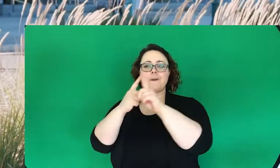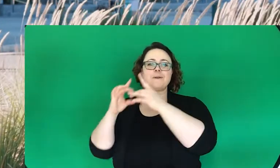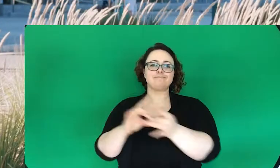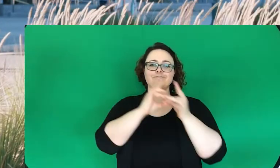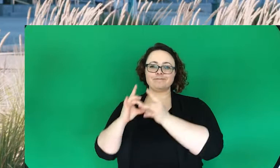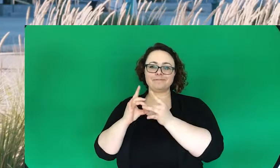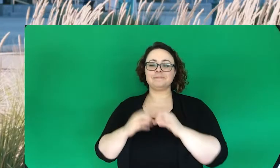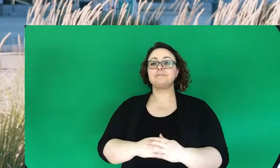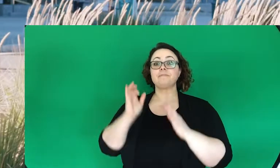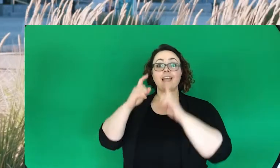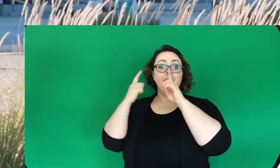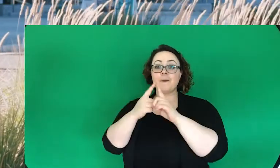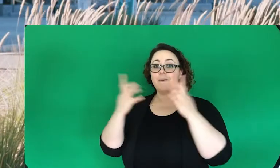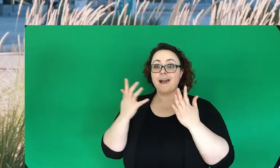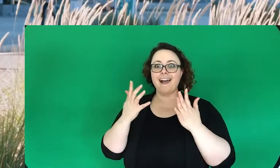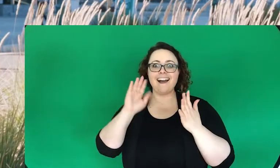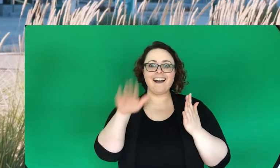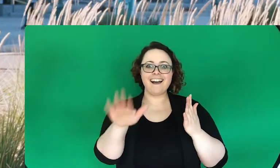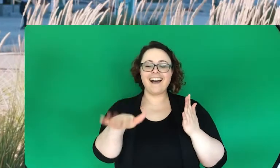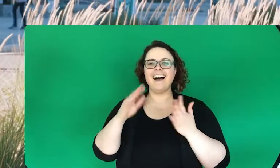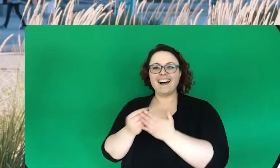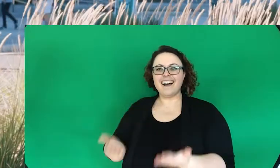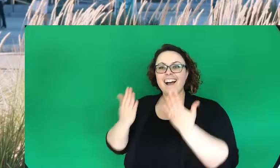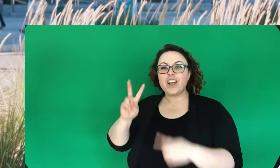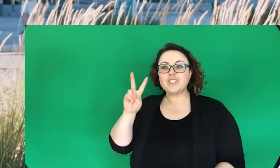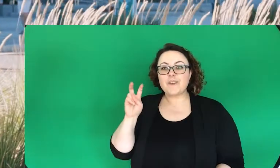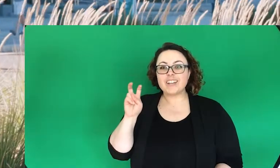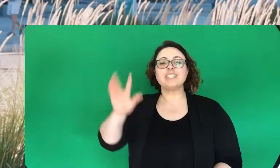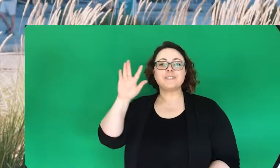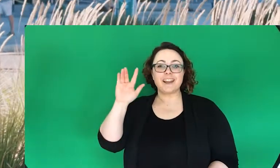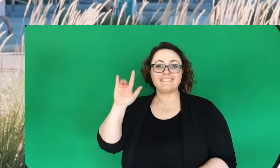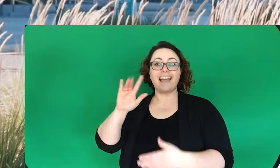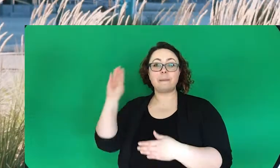one unified goal. And that goal is, get this, to raise